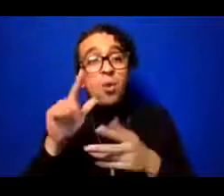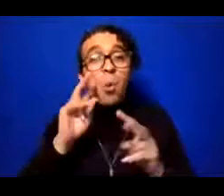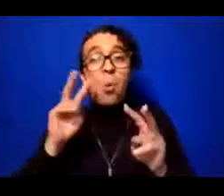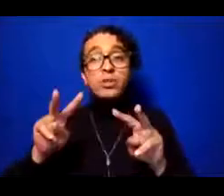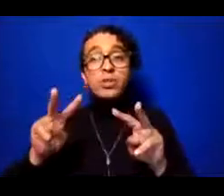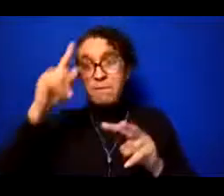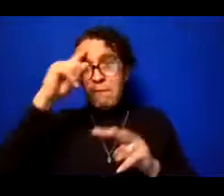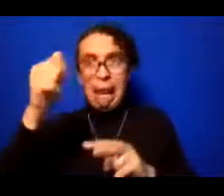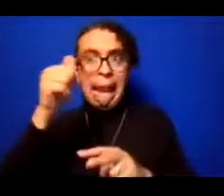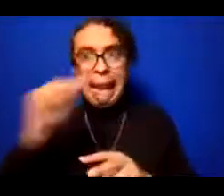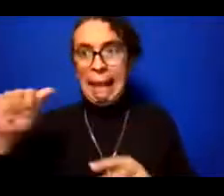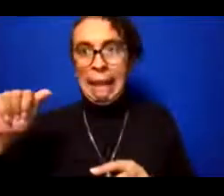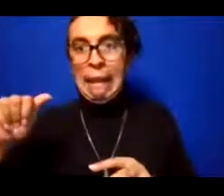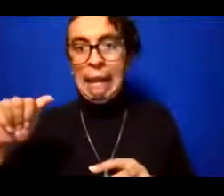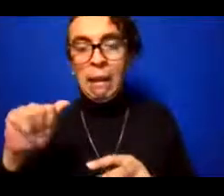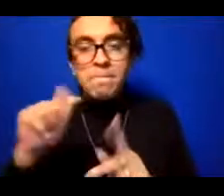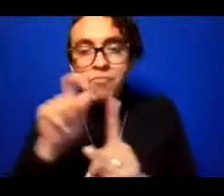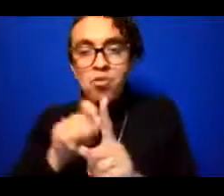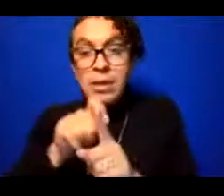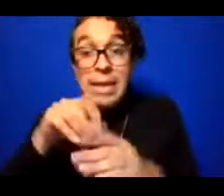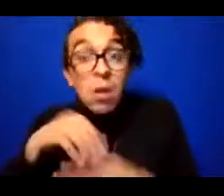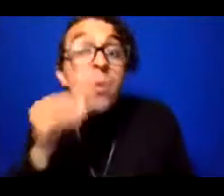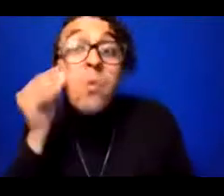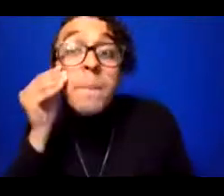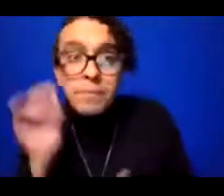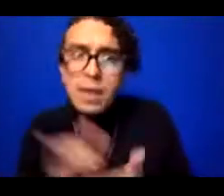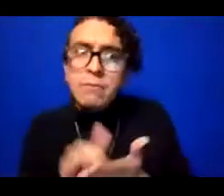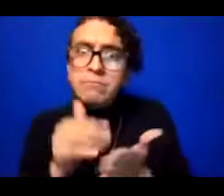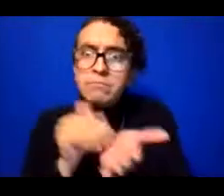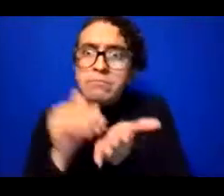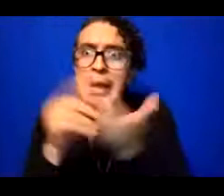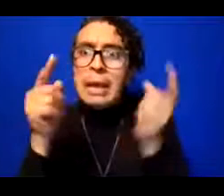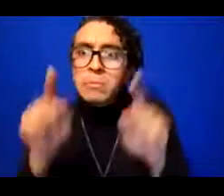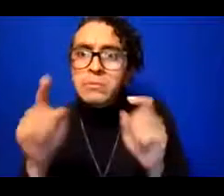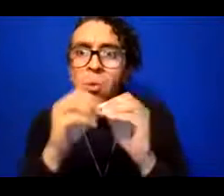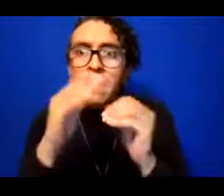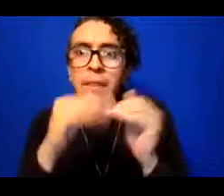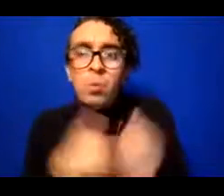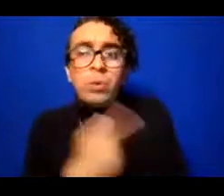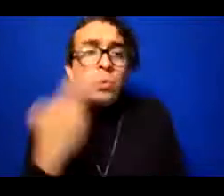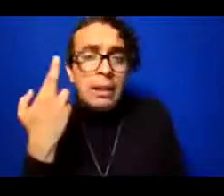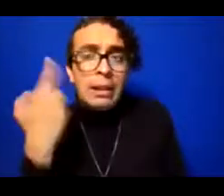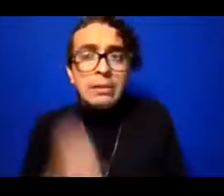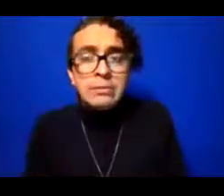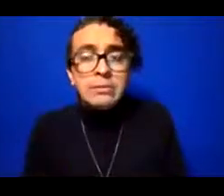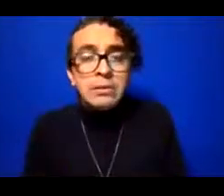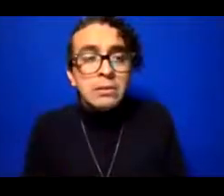for any kind of, bullying in the home, because it happens a lot more frequently than I think we are aware of.